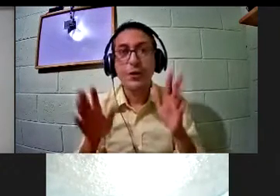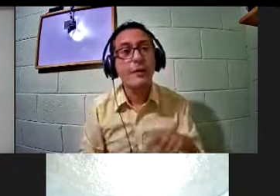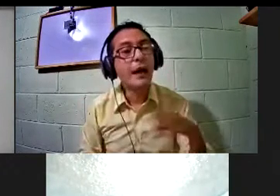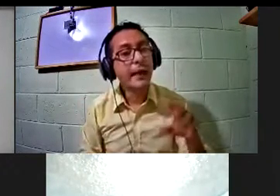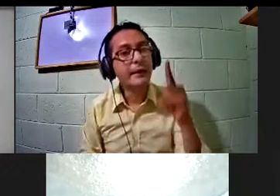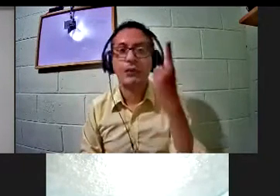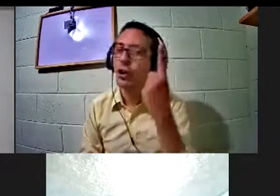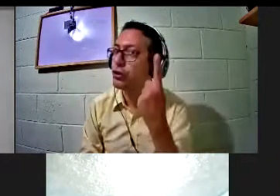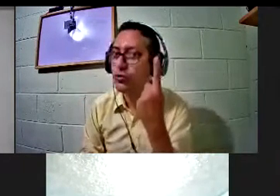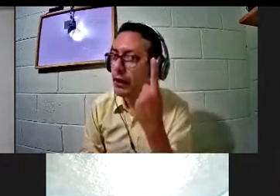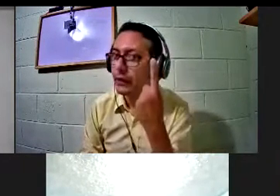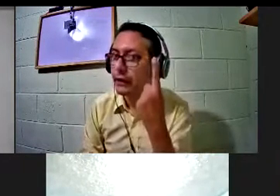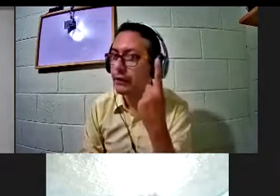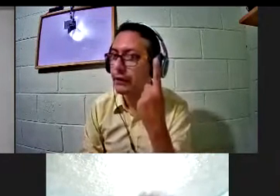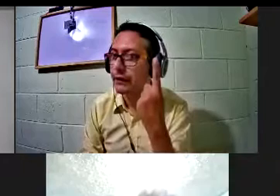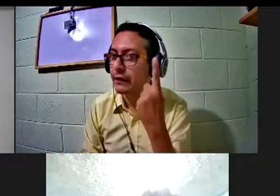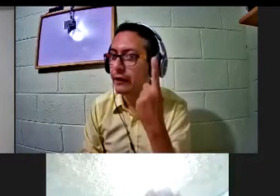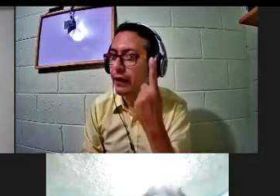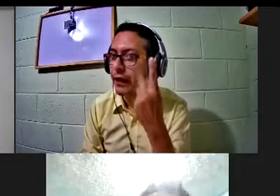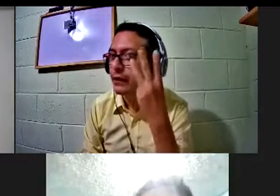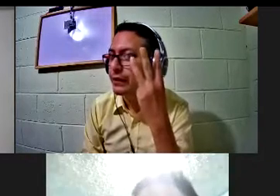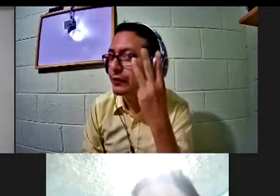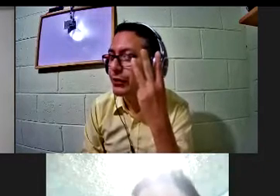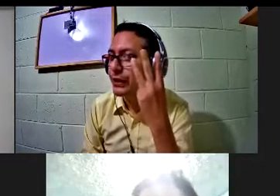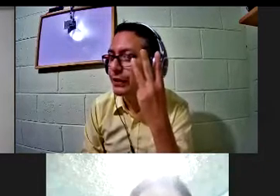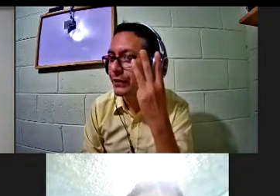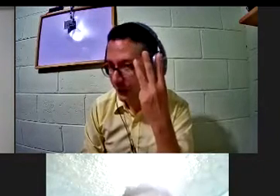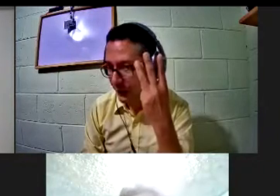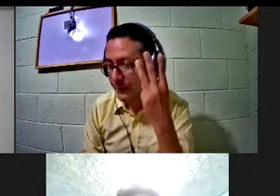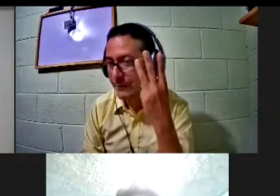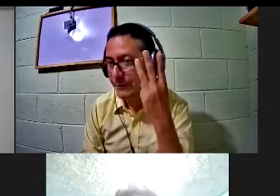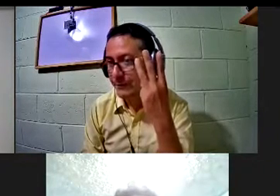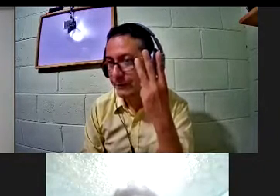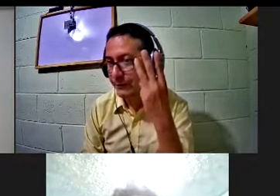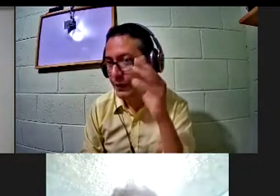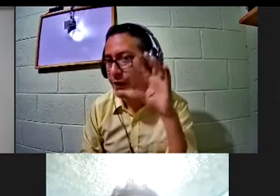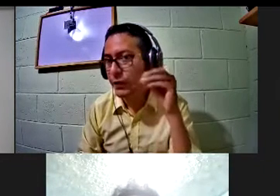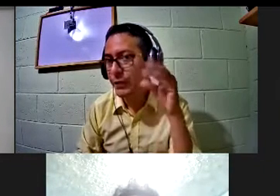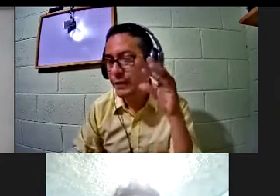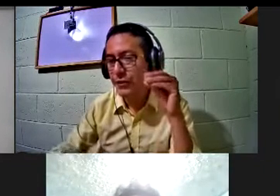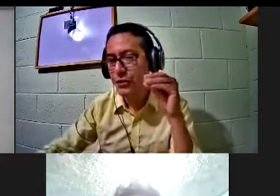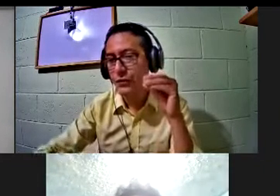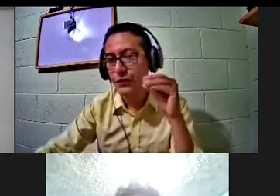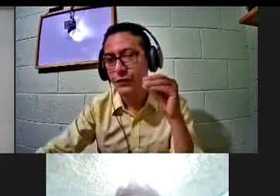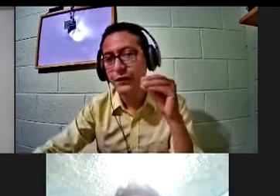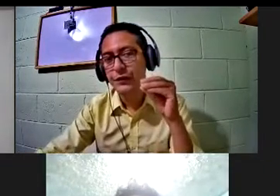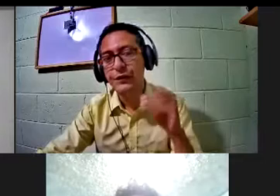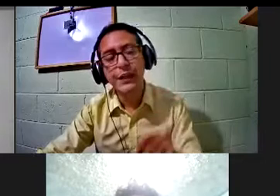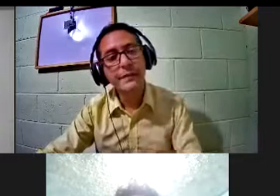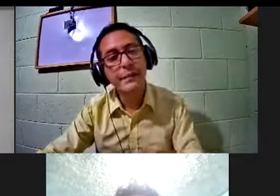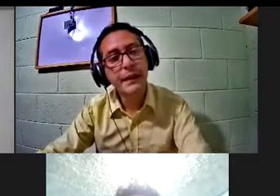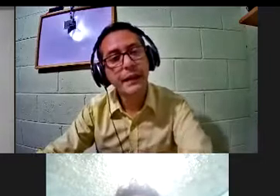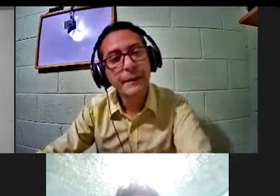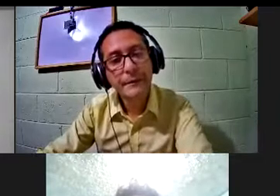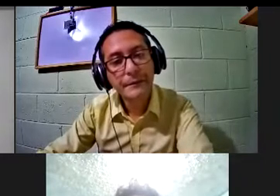So. But not just one activity, at least three, okay? In the conversation. Teacher,